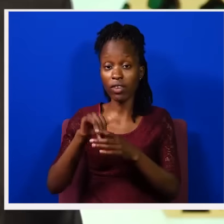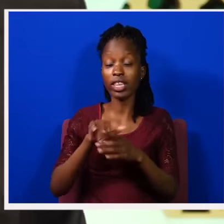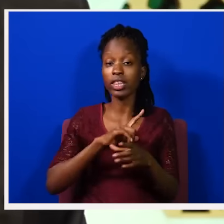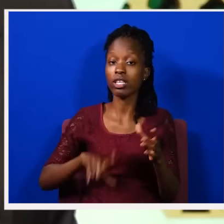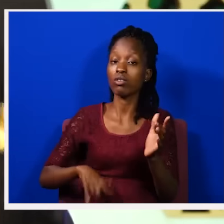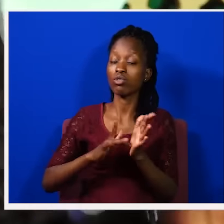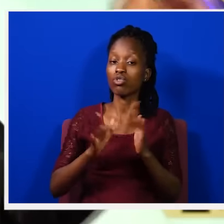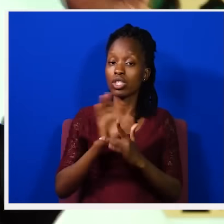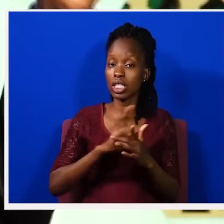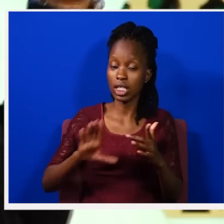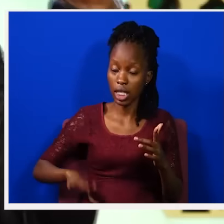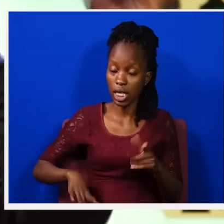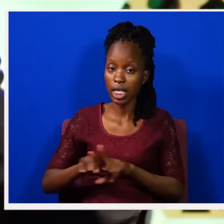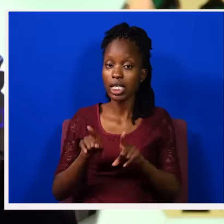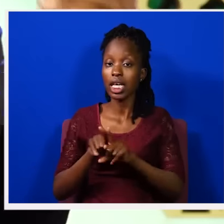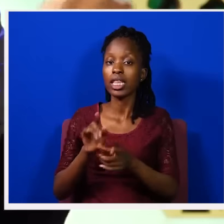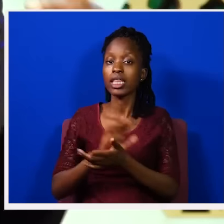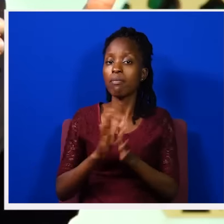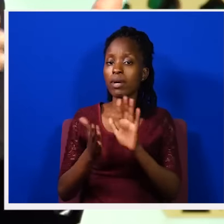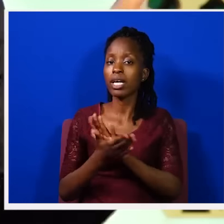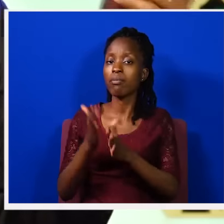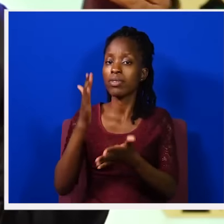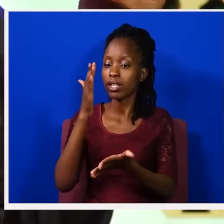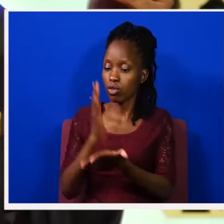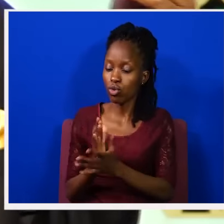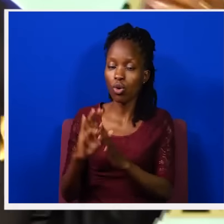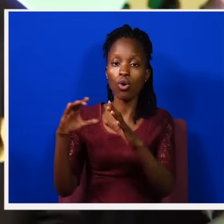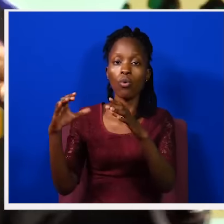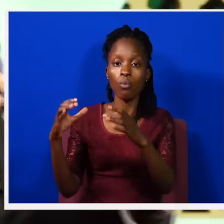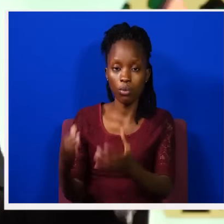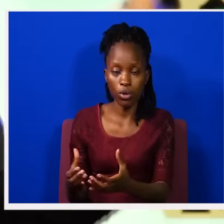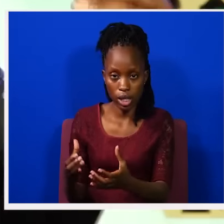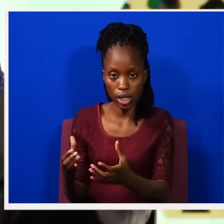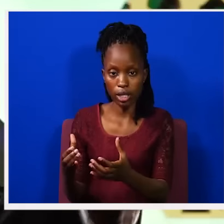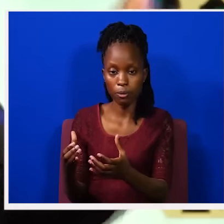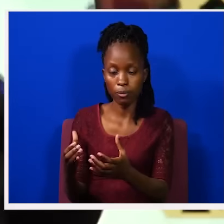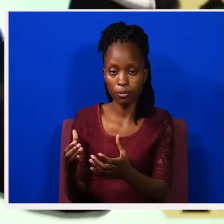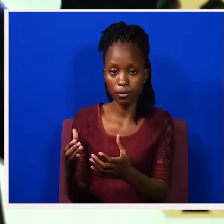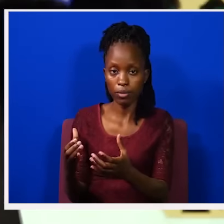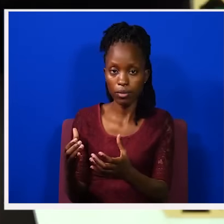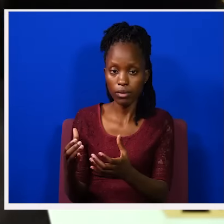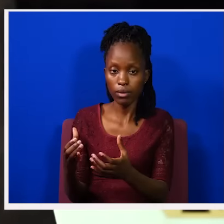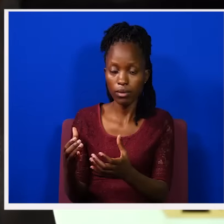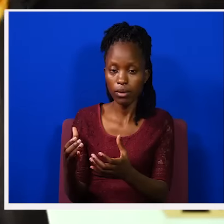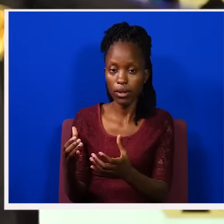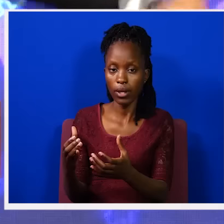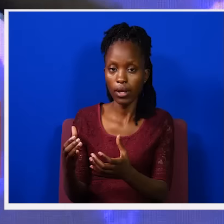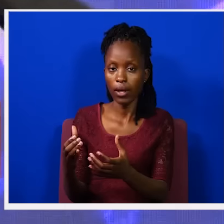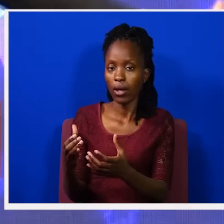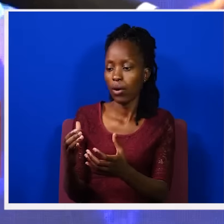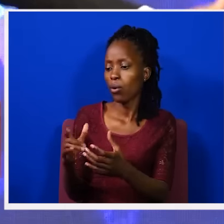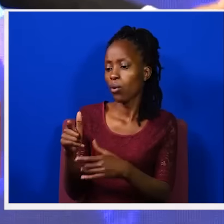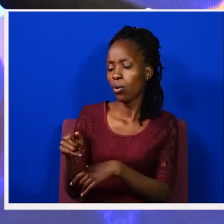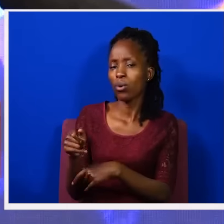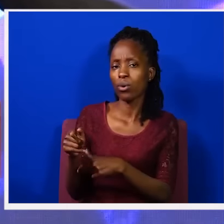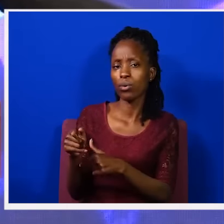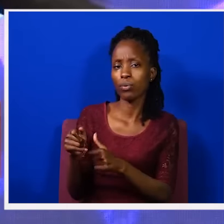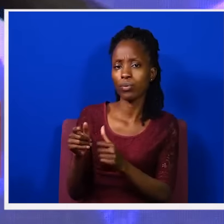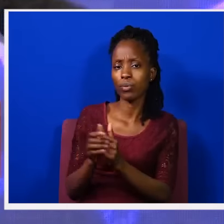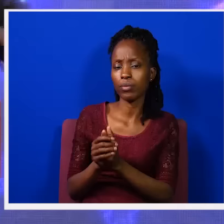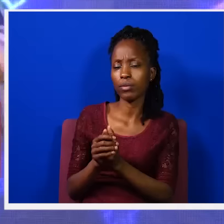Jesus Christ becomes the genuine community who are not necessarily so by an act of circumcision, which